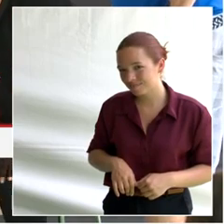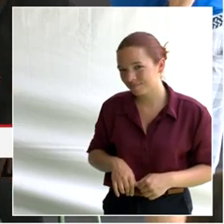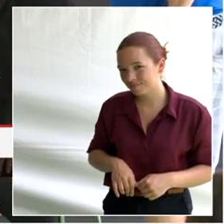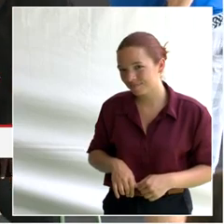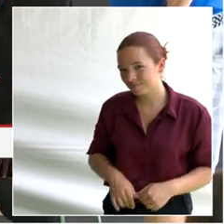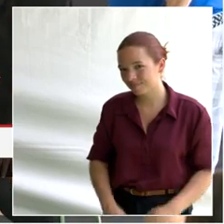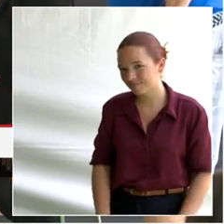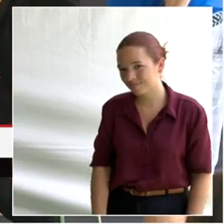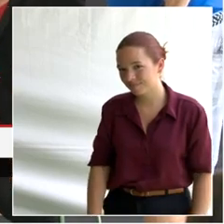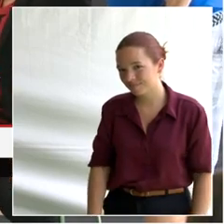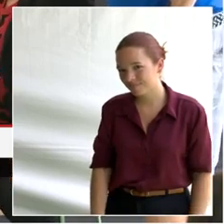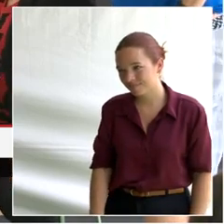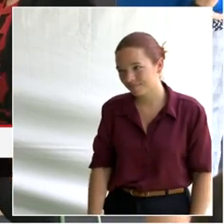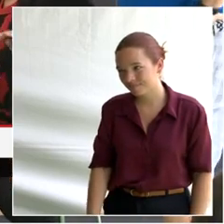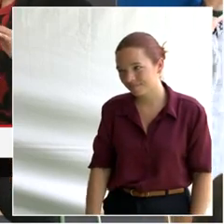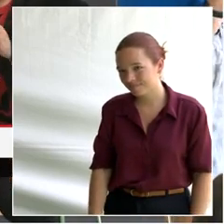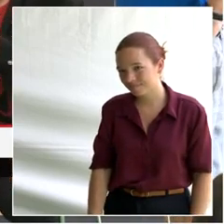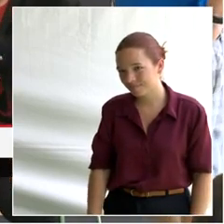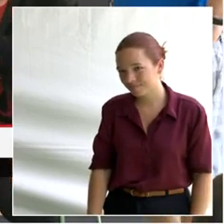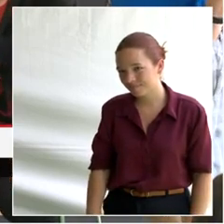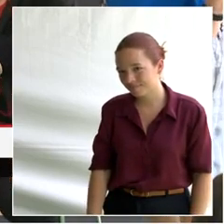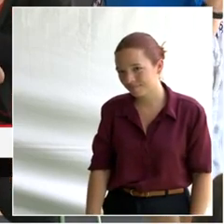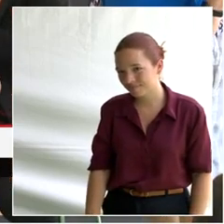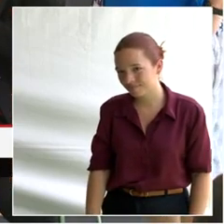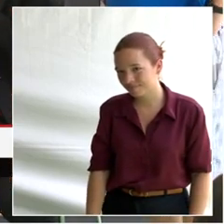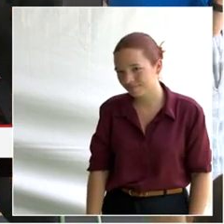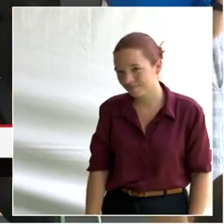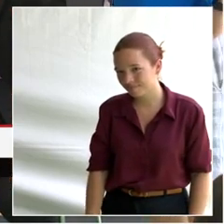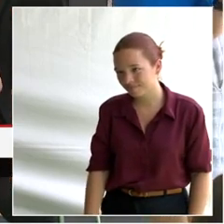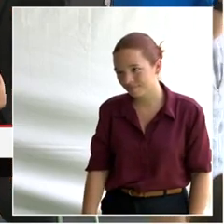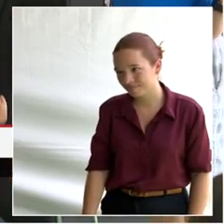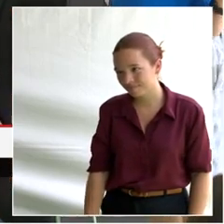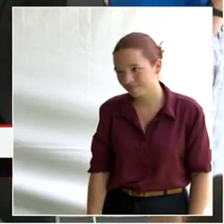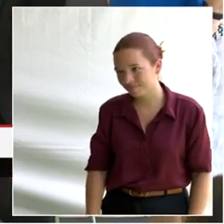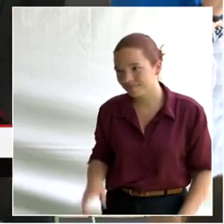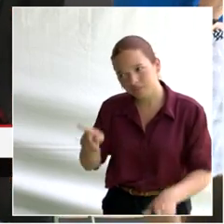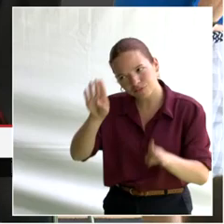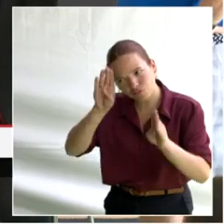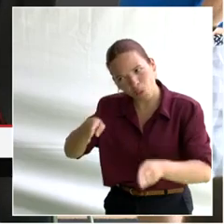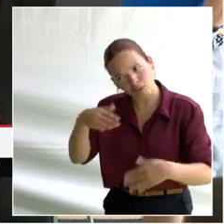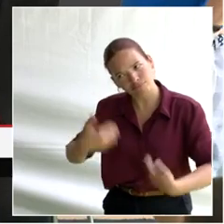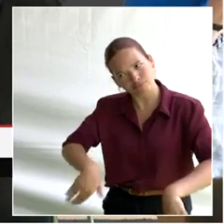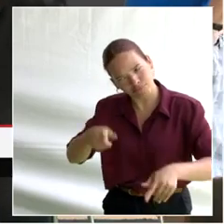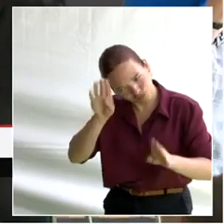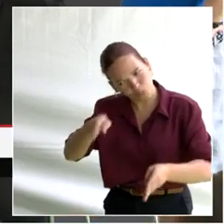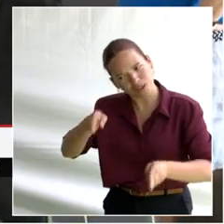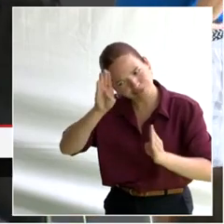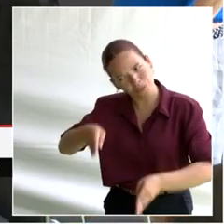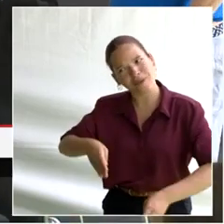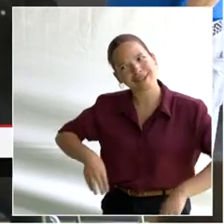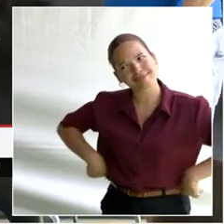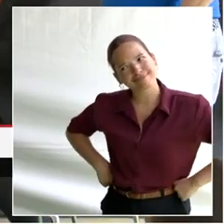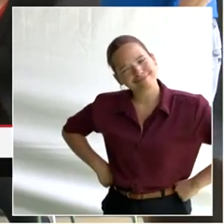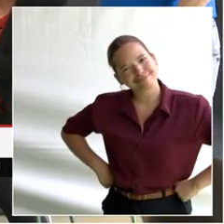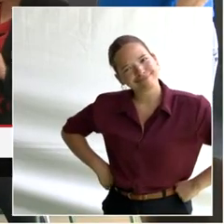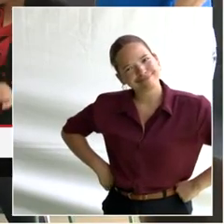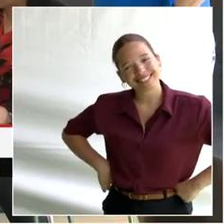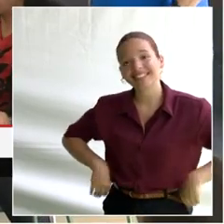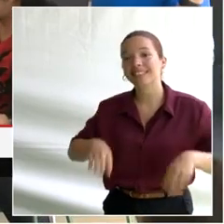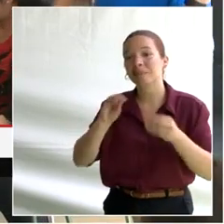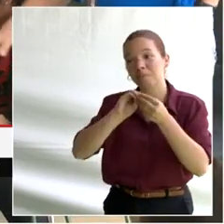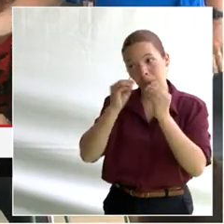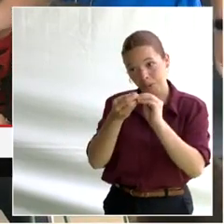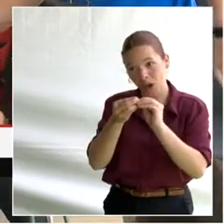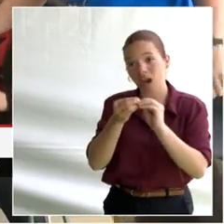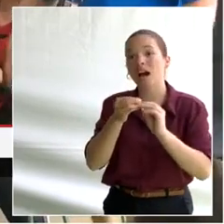She's concentrating. All right, so she's doing a great job. She just picked chip number 9.